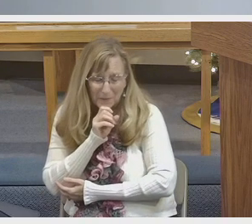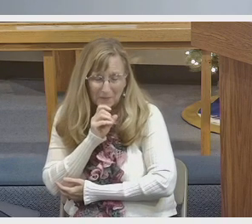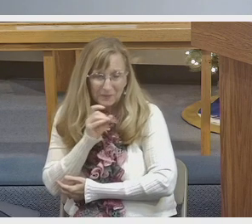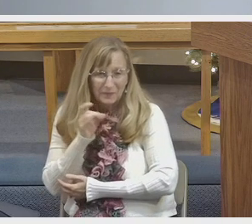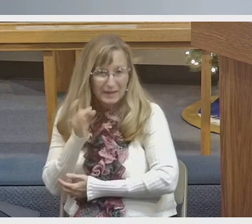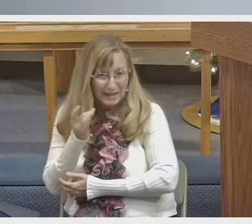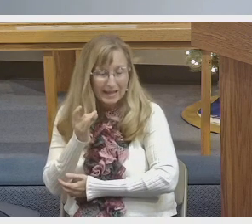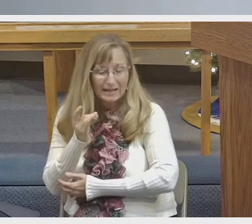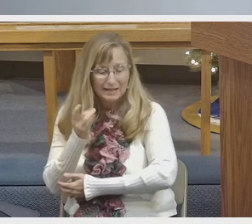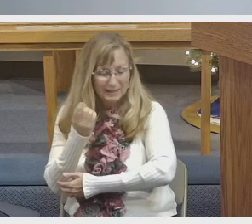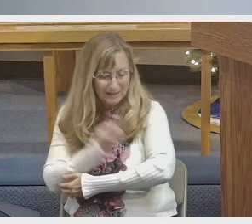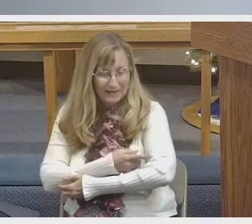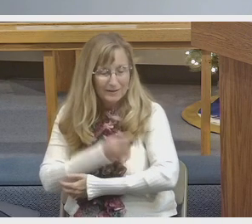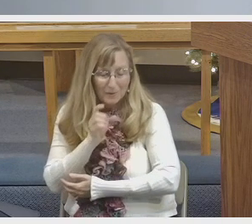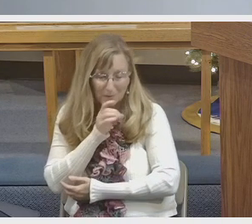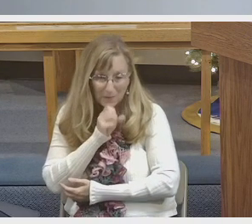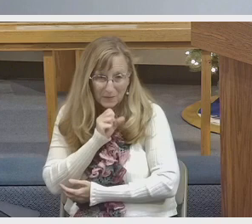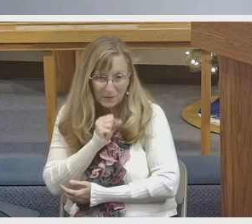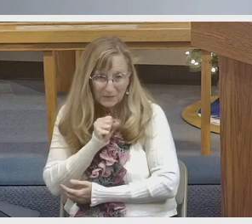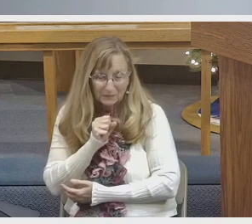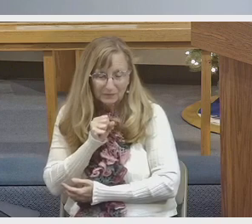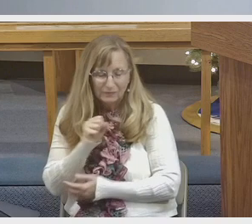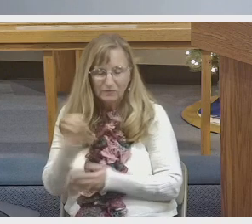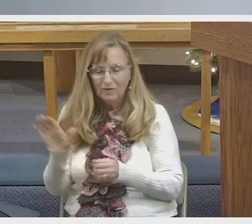what the law requires.